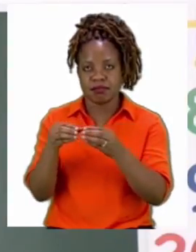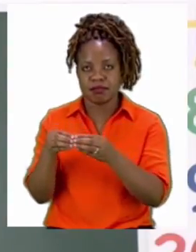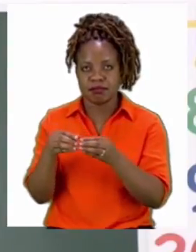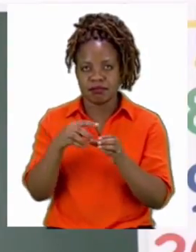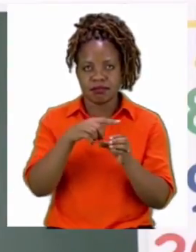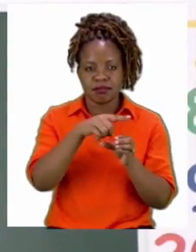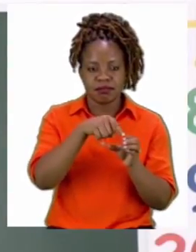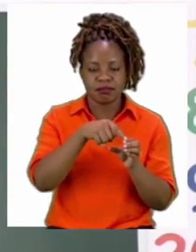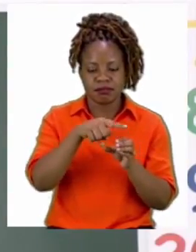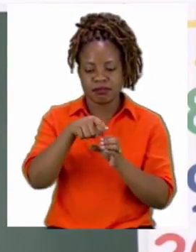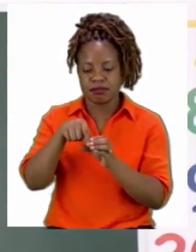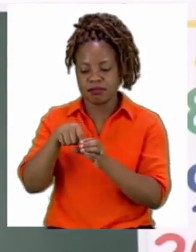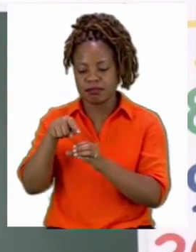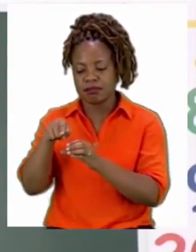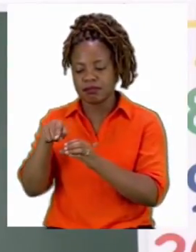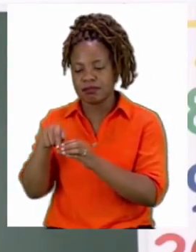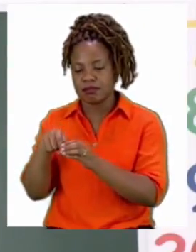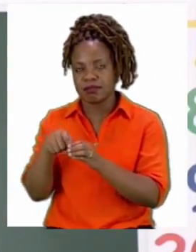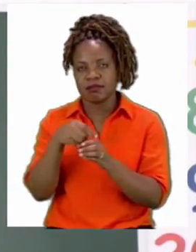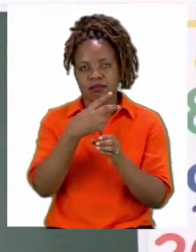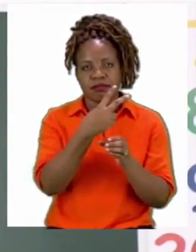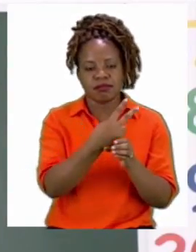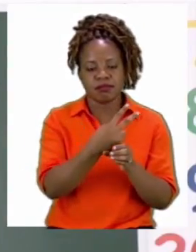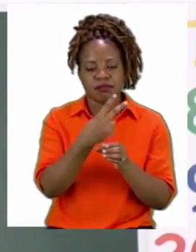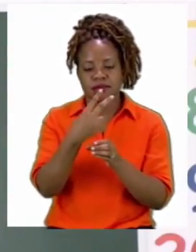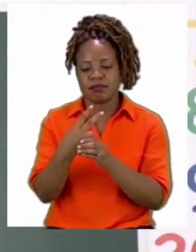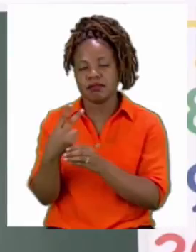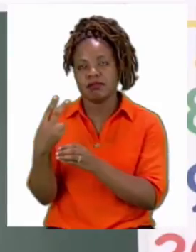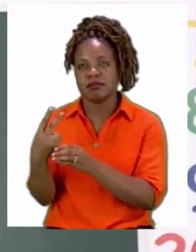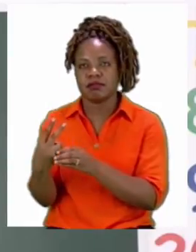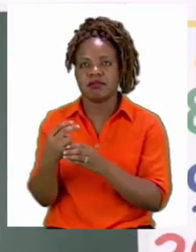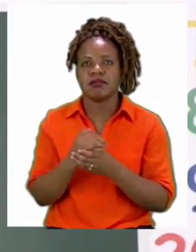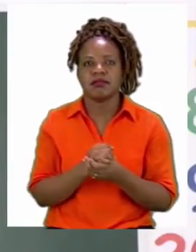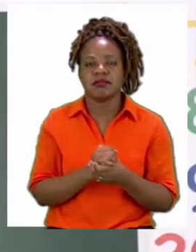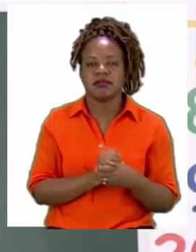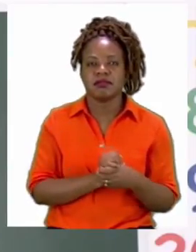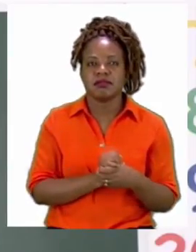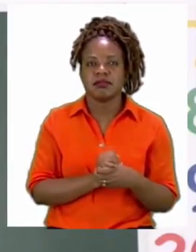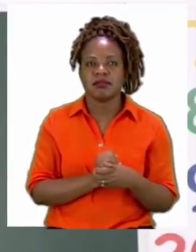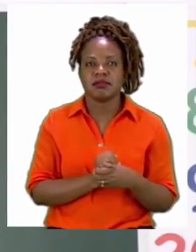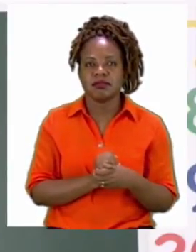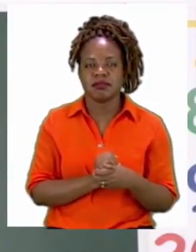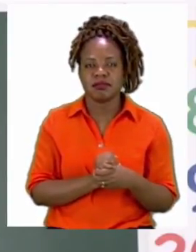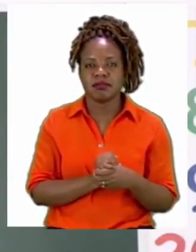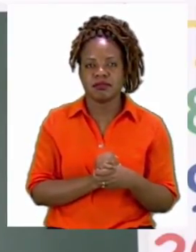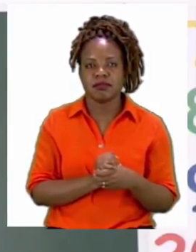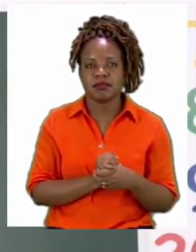set. So each set is ready. We already have our 3 sets. And then in each set, we're going to put